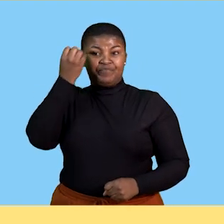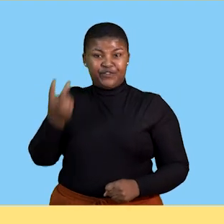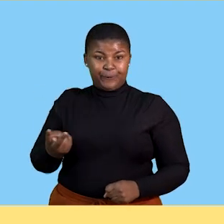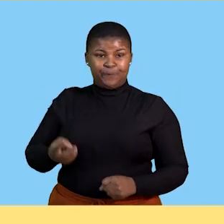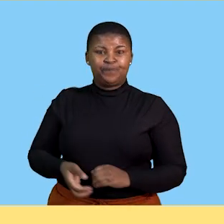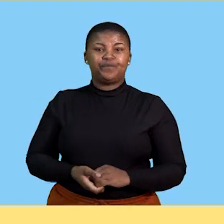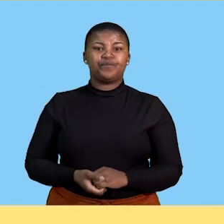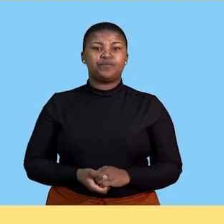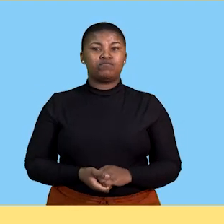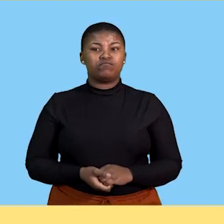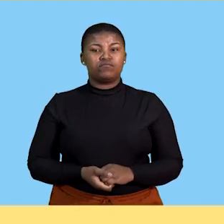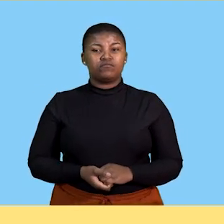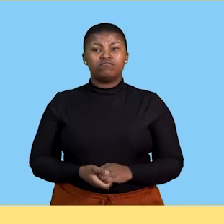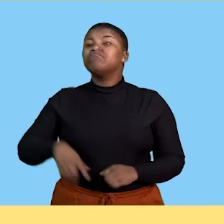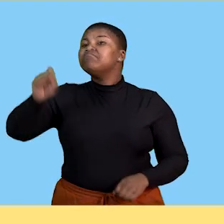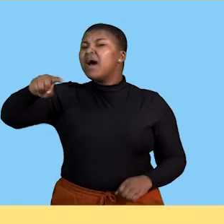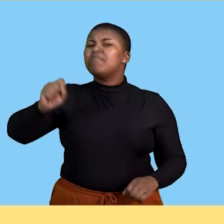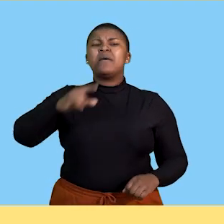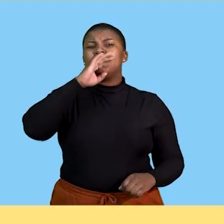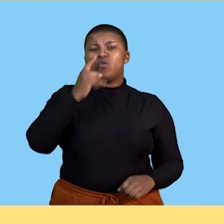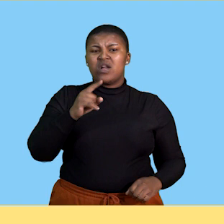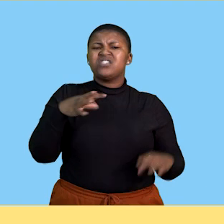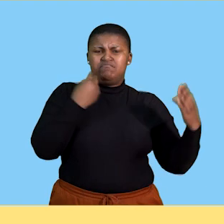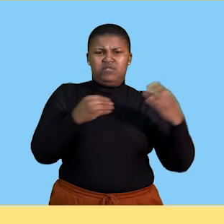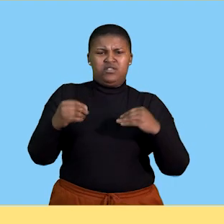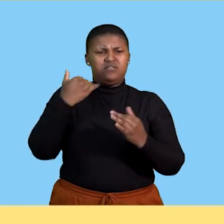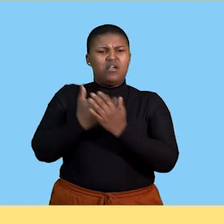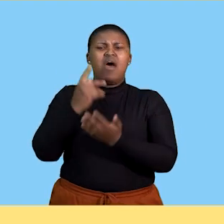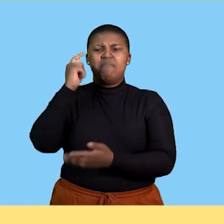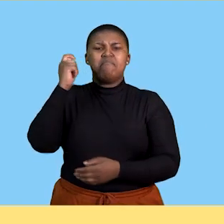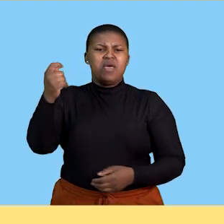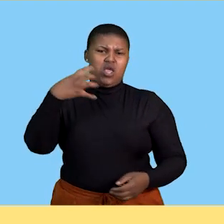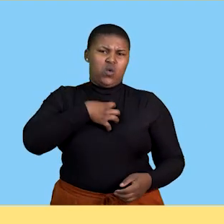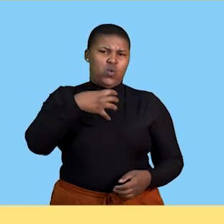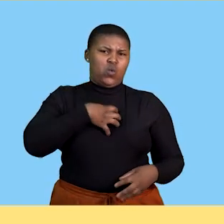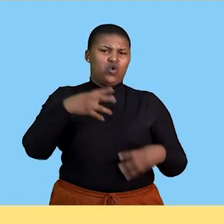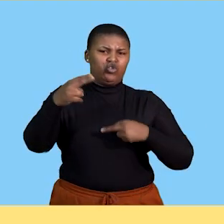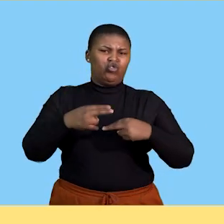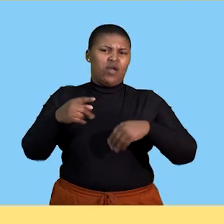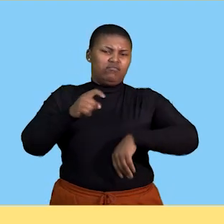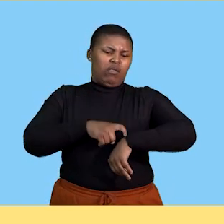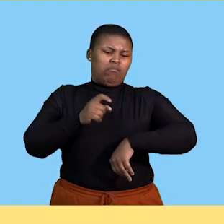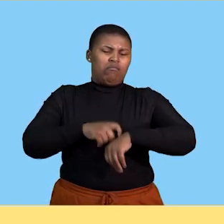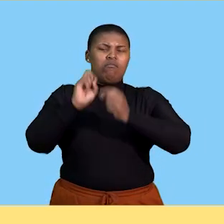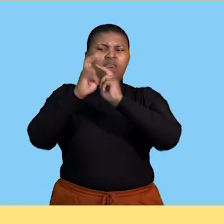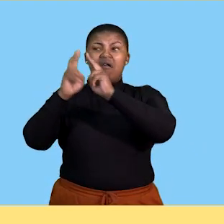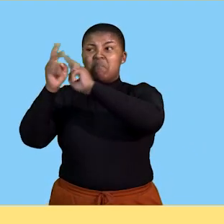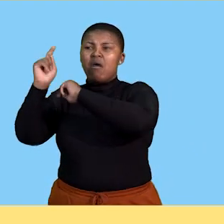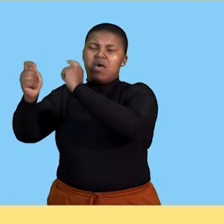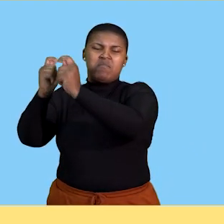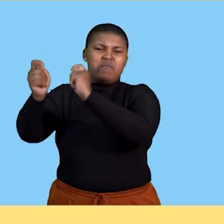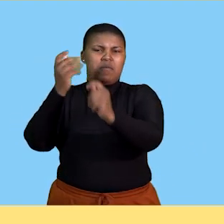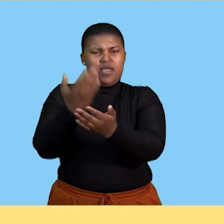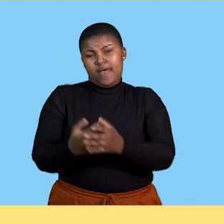2023 figure. That therefore means the business is able to pay its short-term